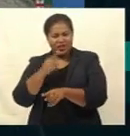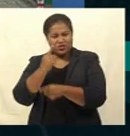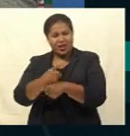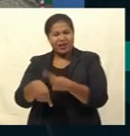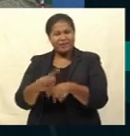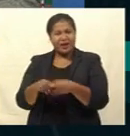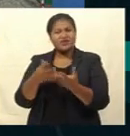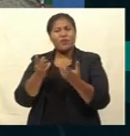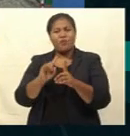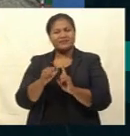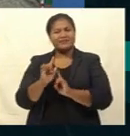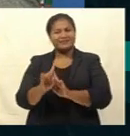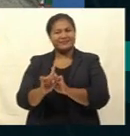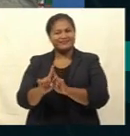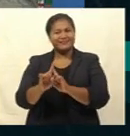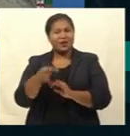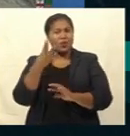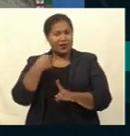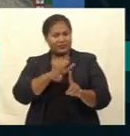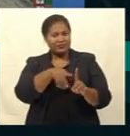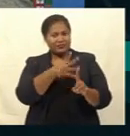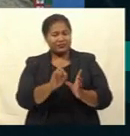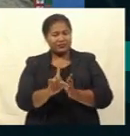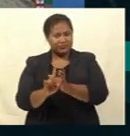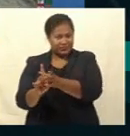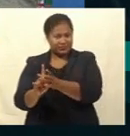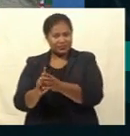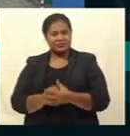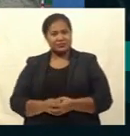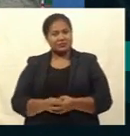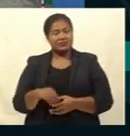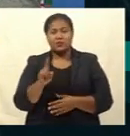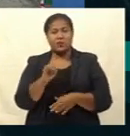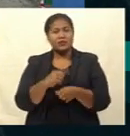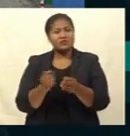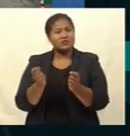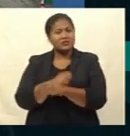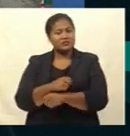at the quarantine facilities. What changes?